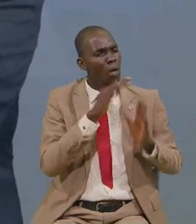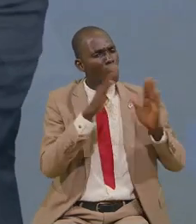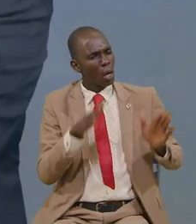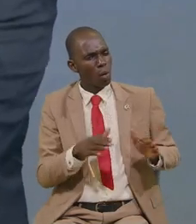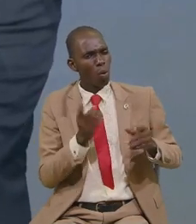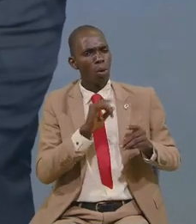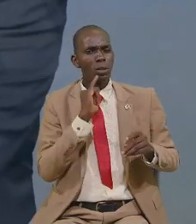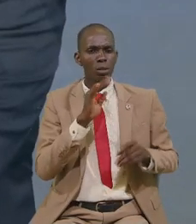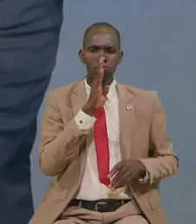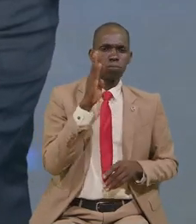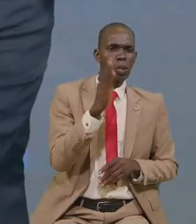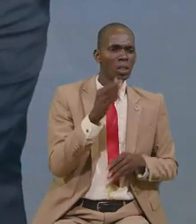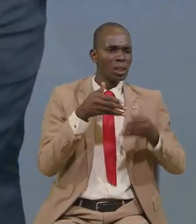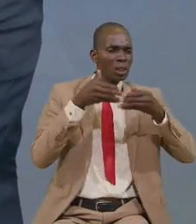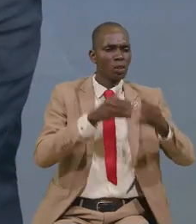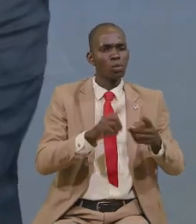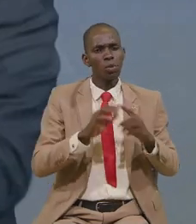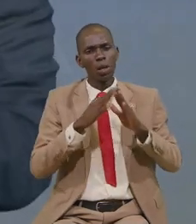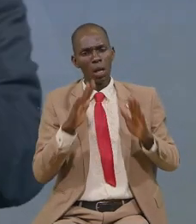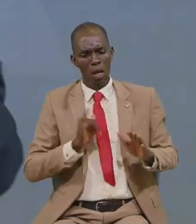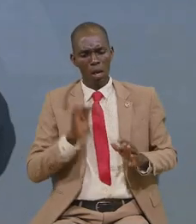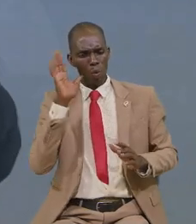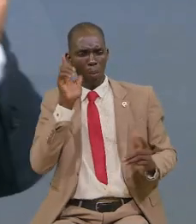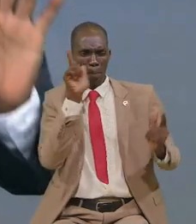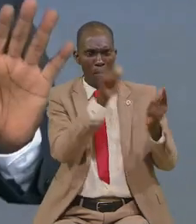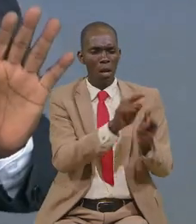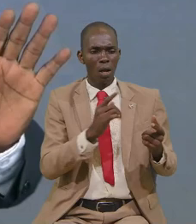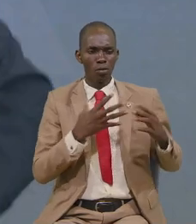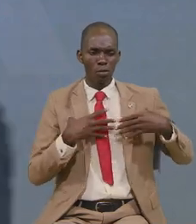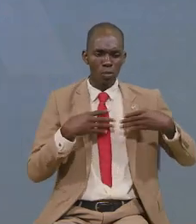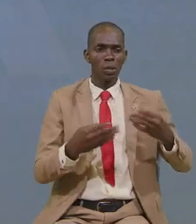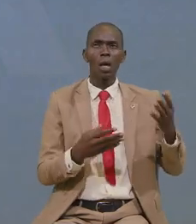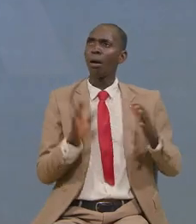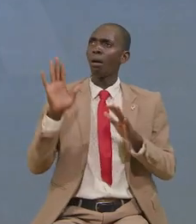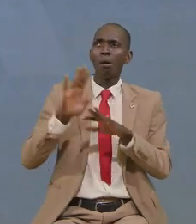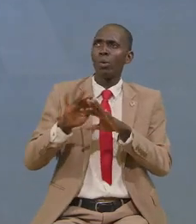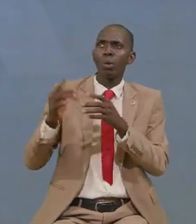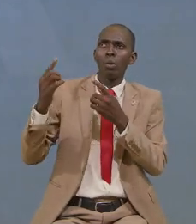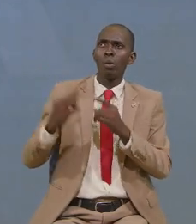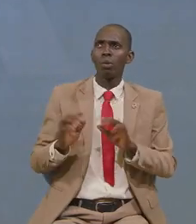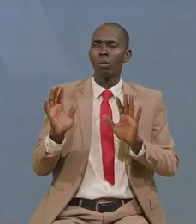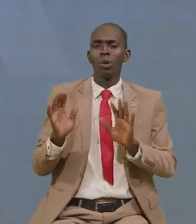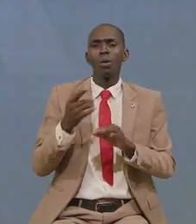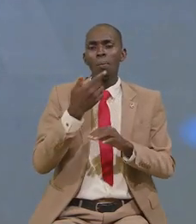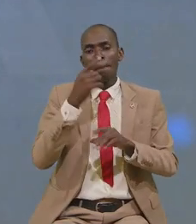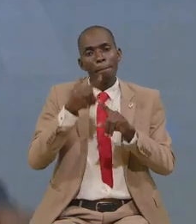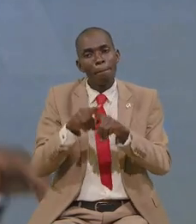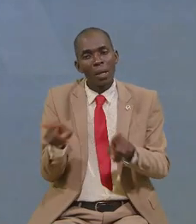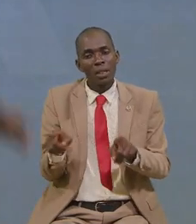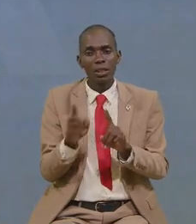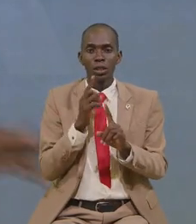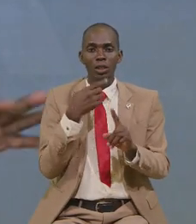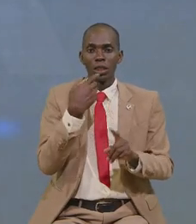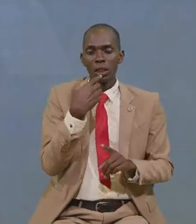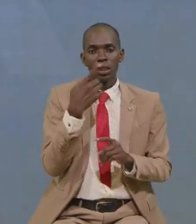road? I'll come with you and heal him. He said, no, you don't have to come. He said, but speak